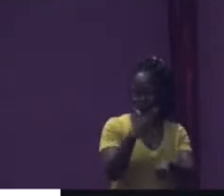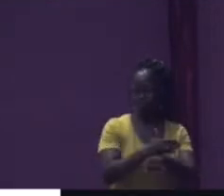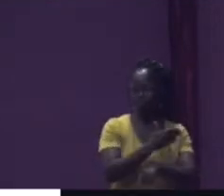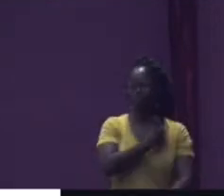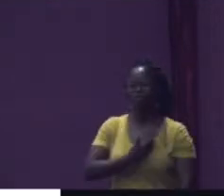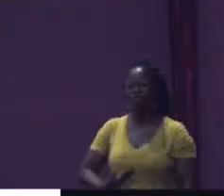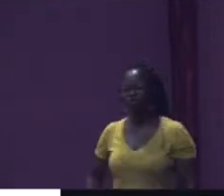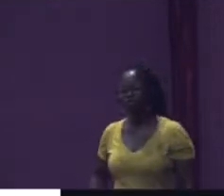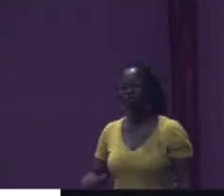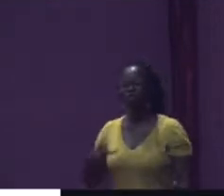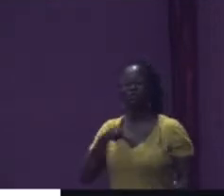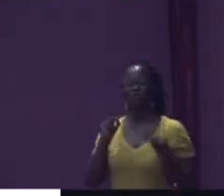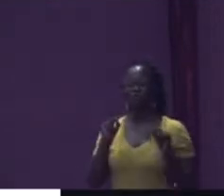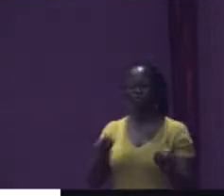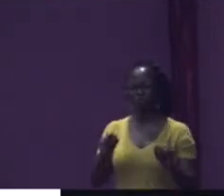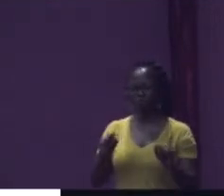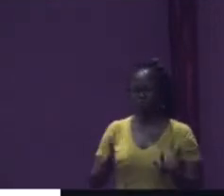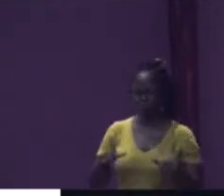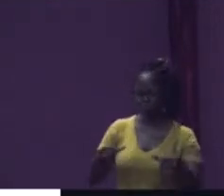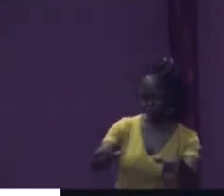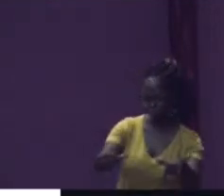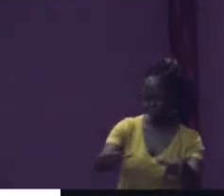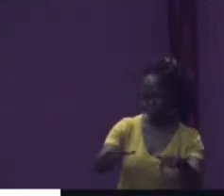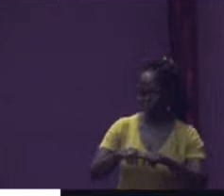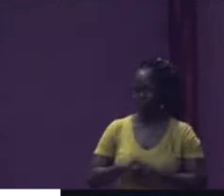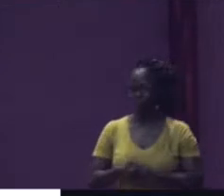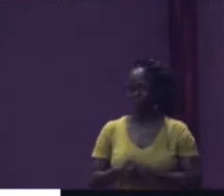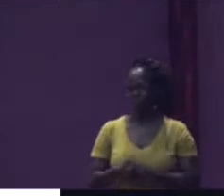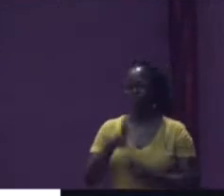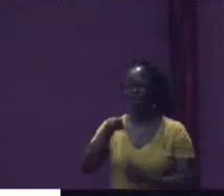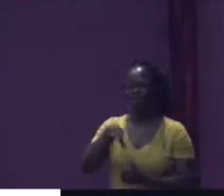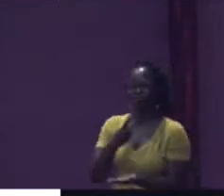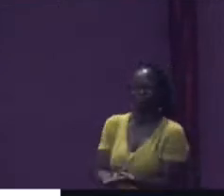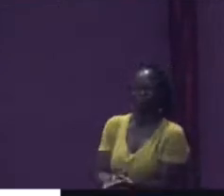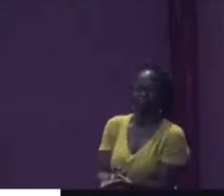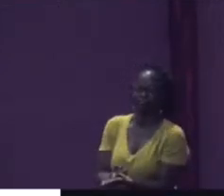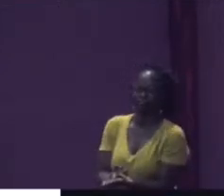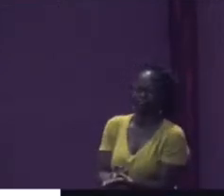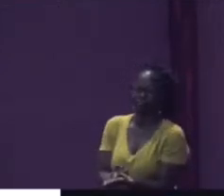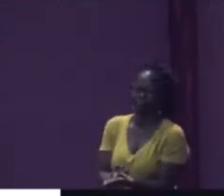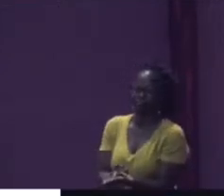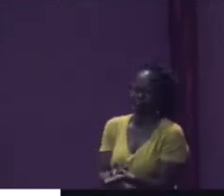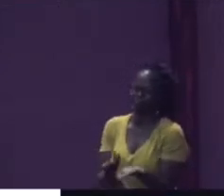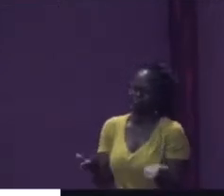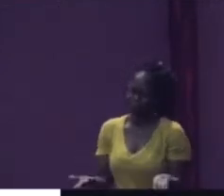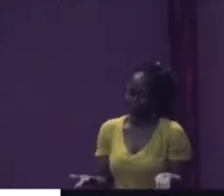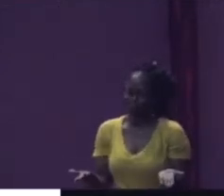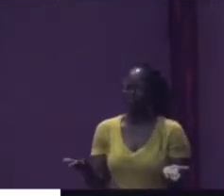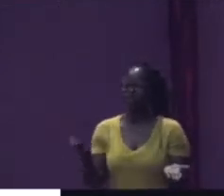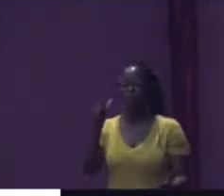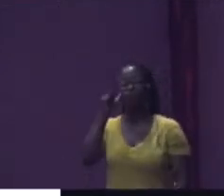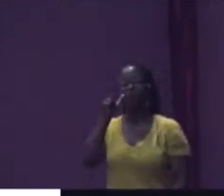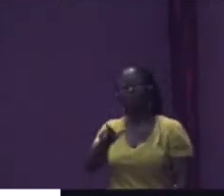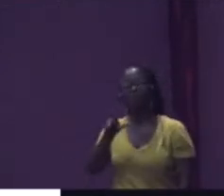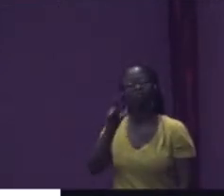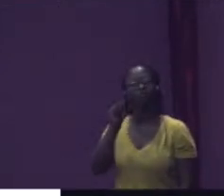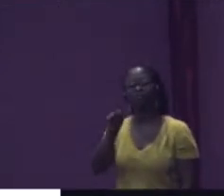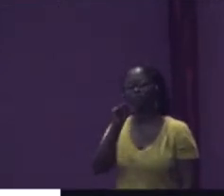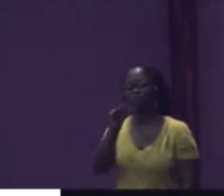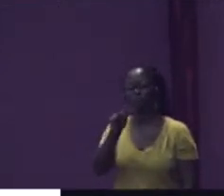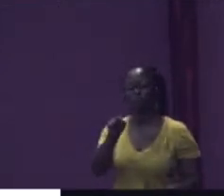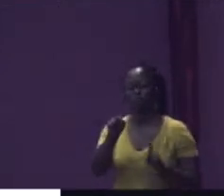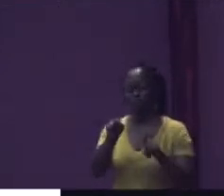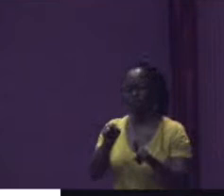So how do you know who's telling the truth? And what was interesting is that this